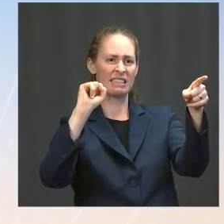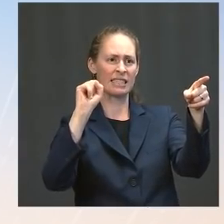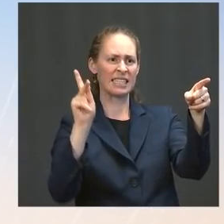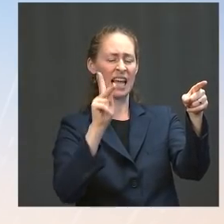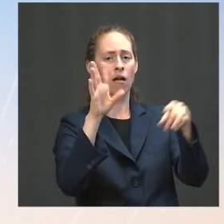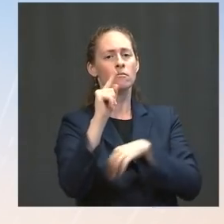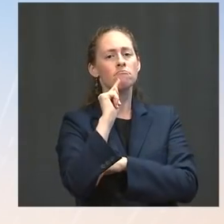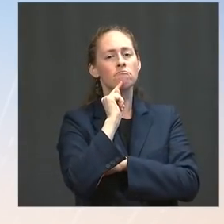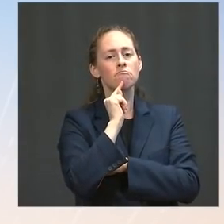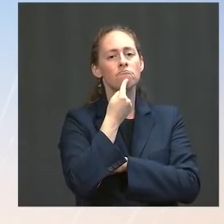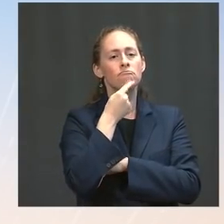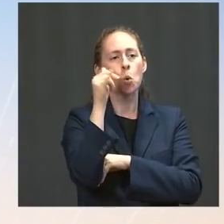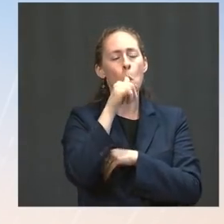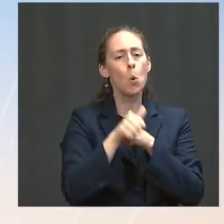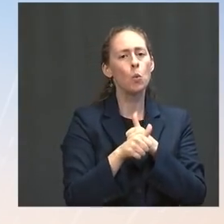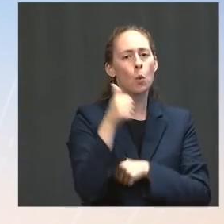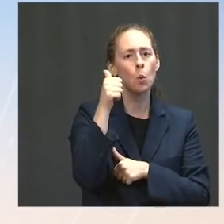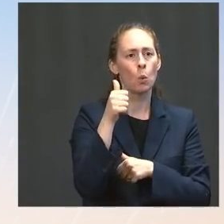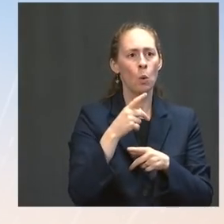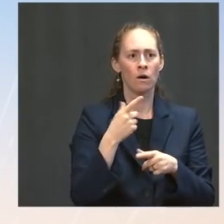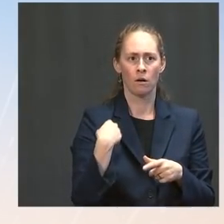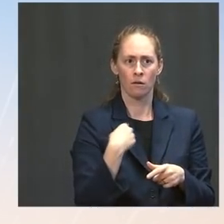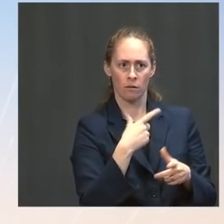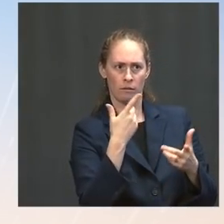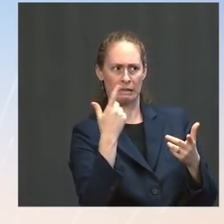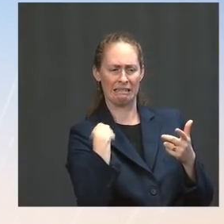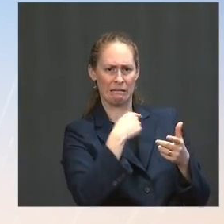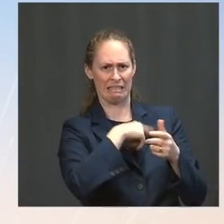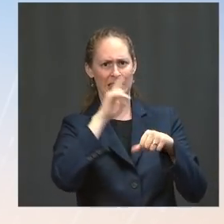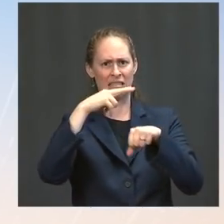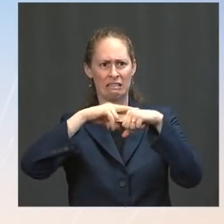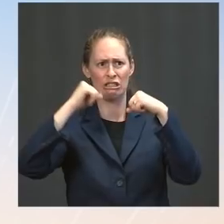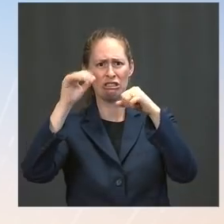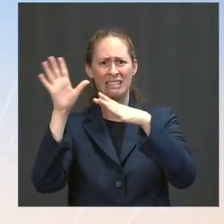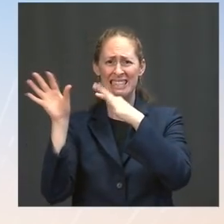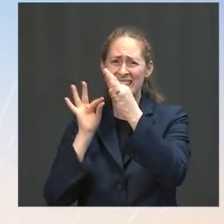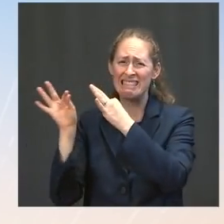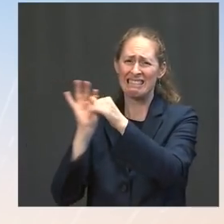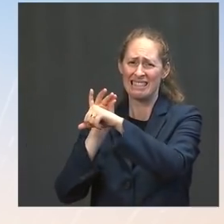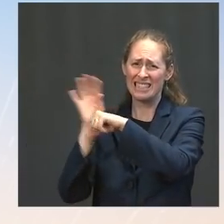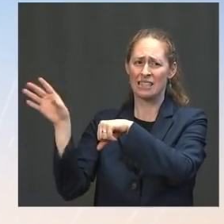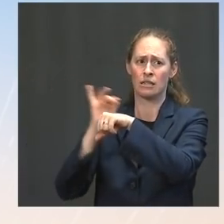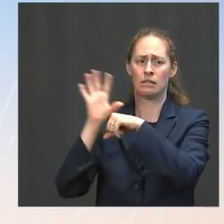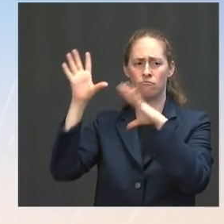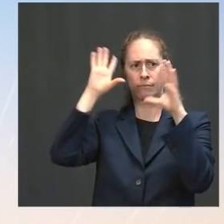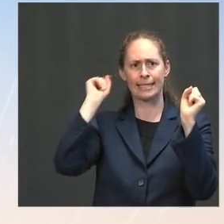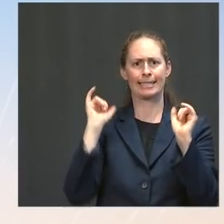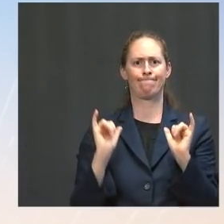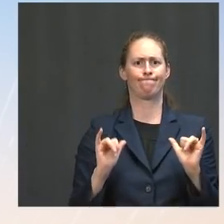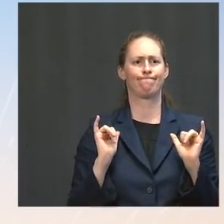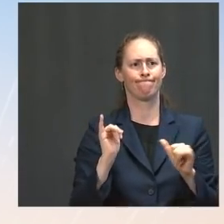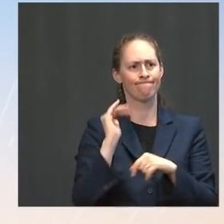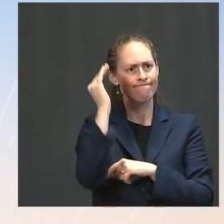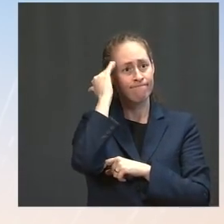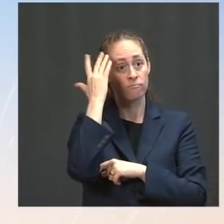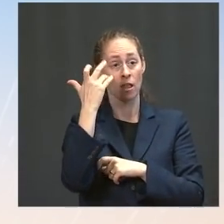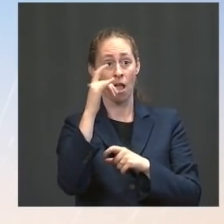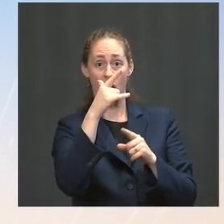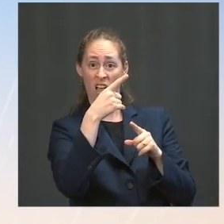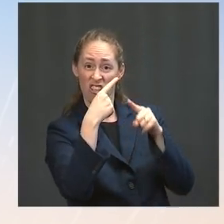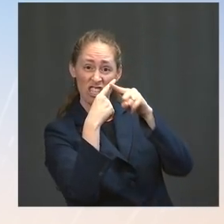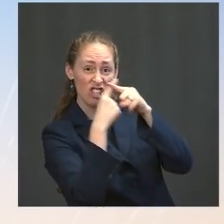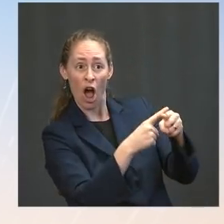with, and then I may have missed some of your questions, but this is incredibly difficult. We're very clear-eyed about that. And